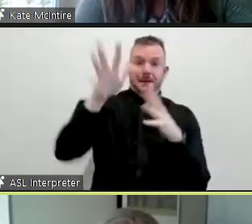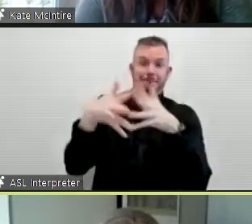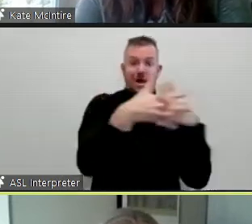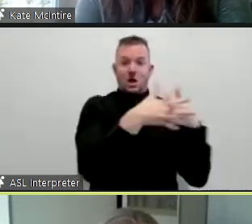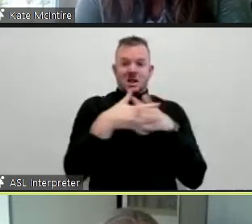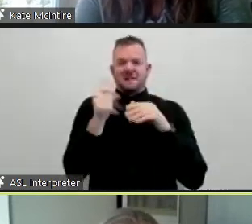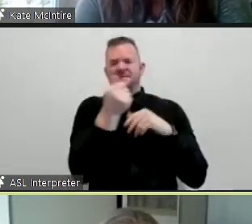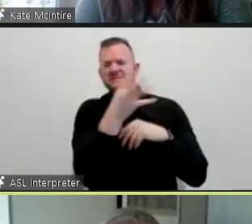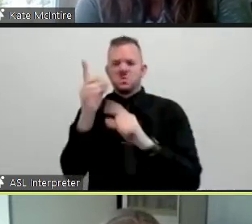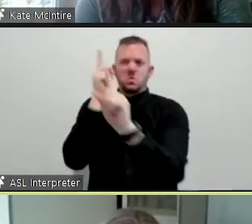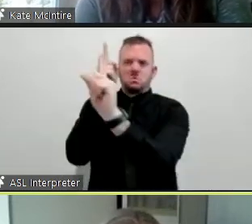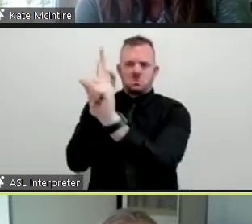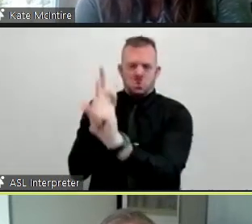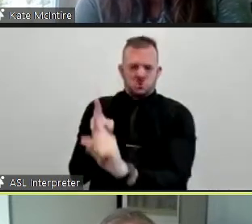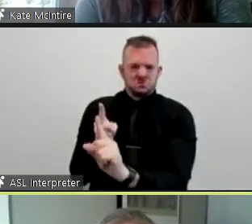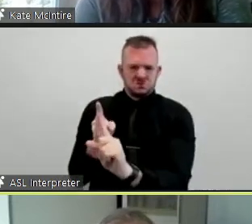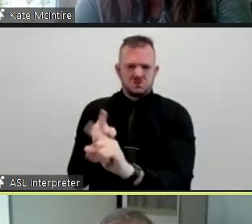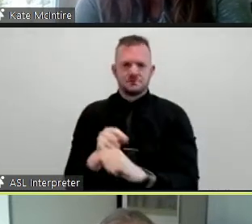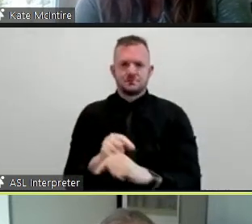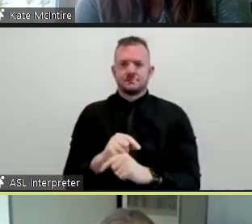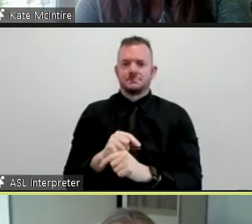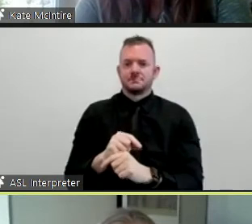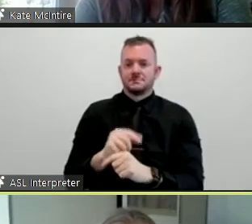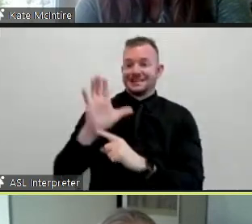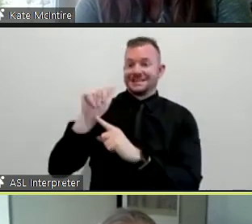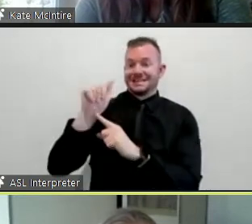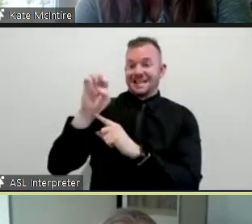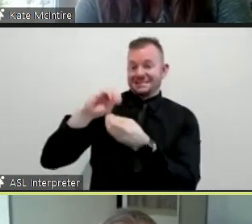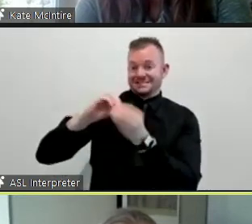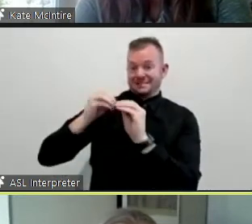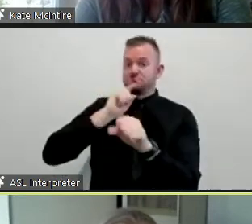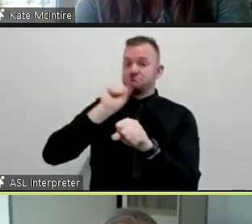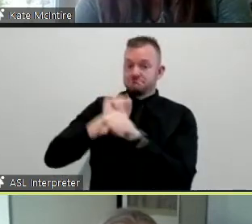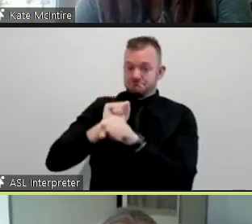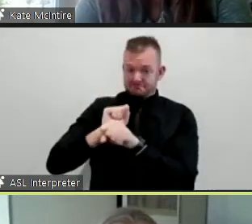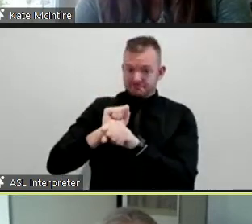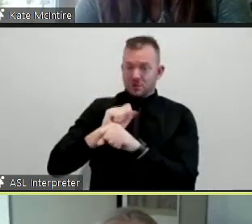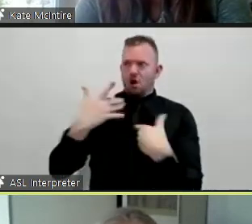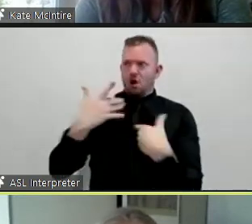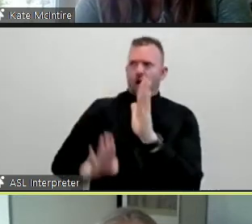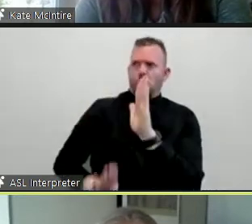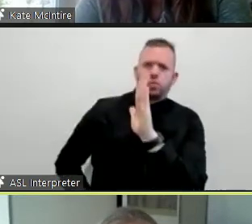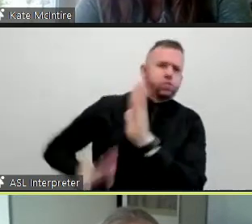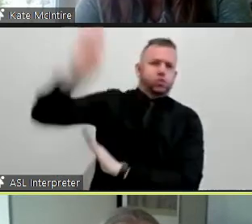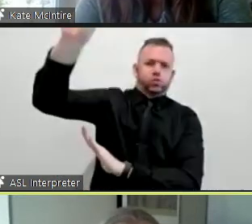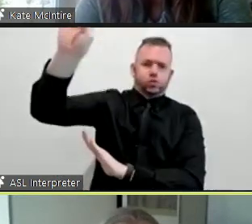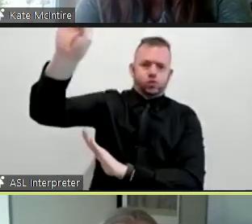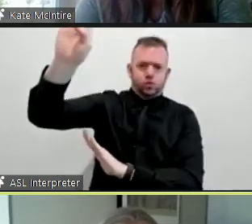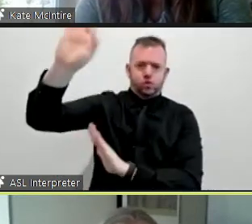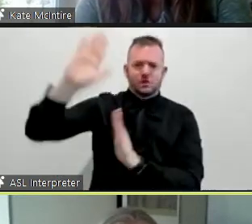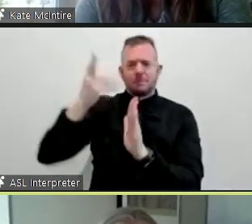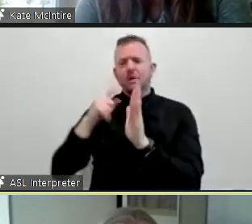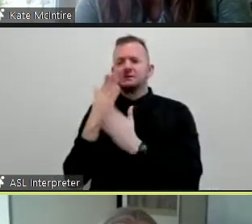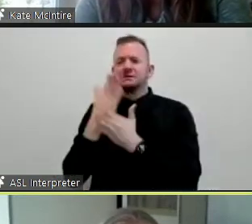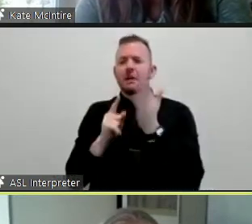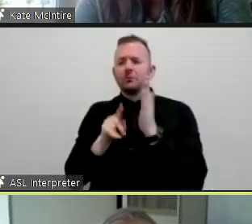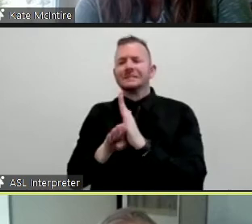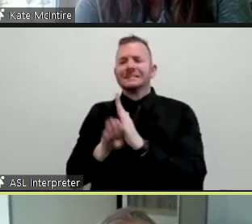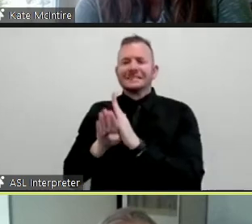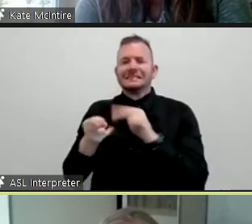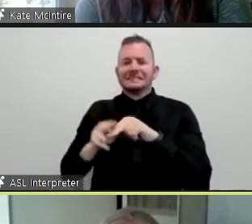So cases peaked earlier here in Colorado than they did in the rest of the country. So we were able to bend the curve a little bit earlier than the US